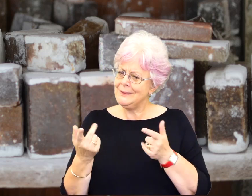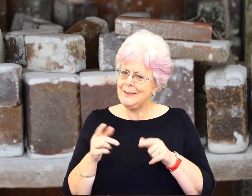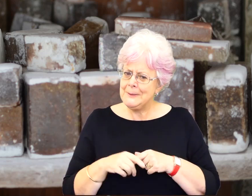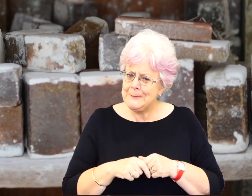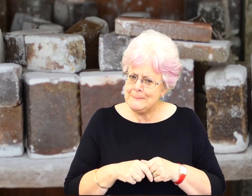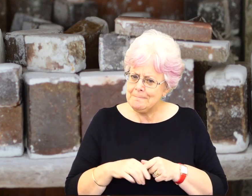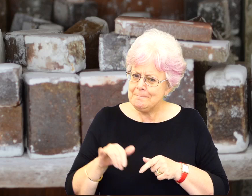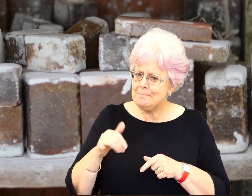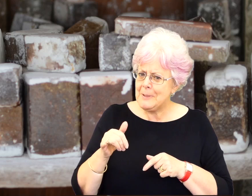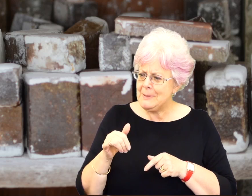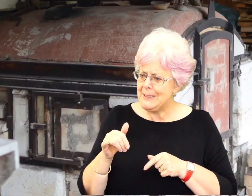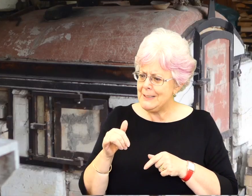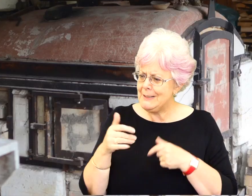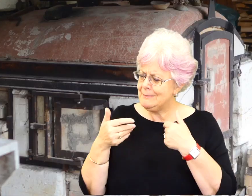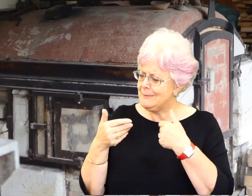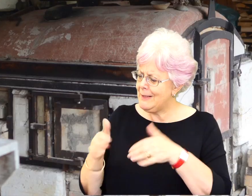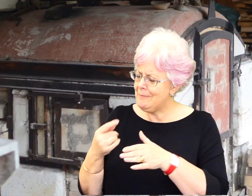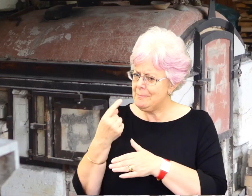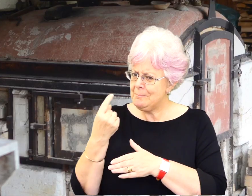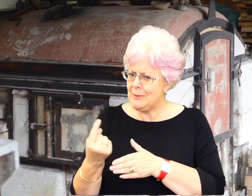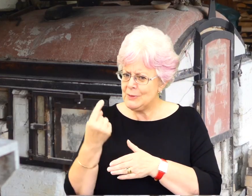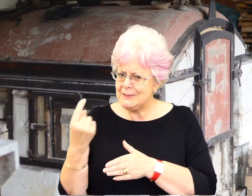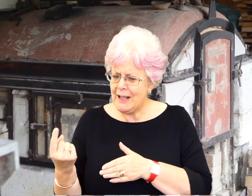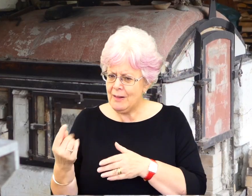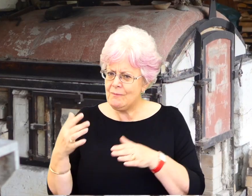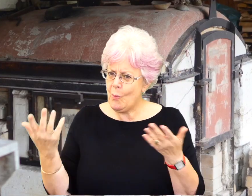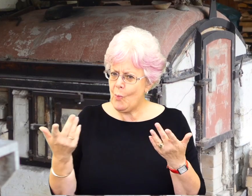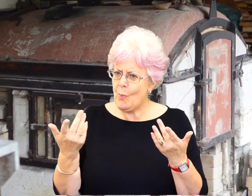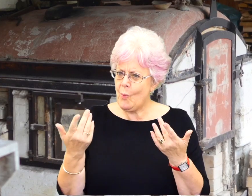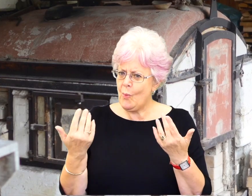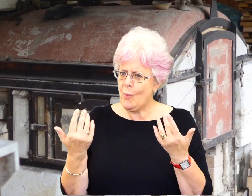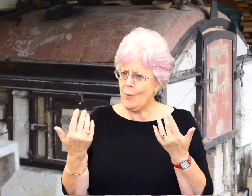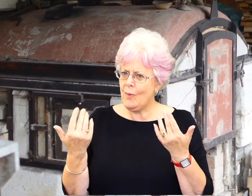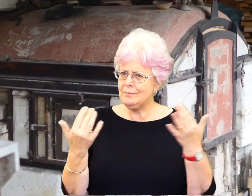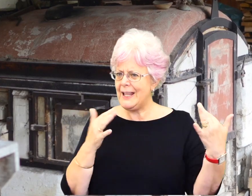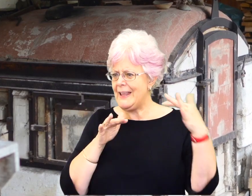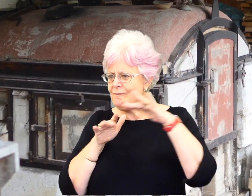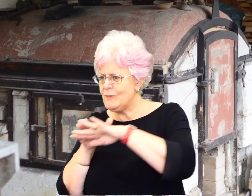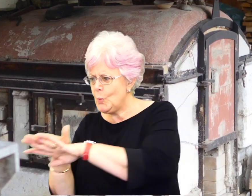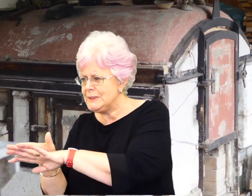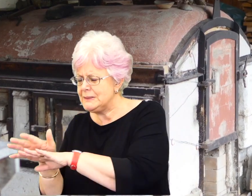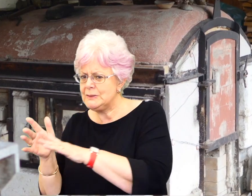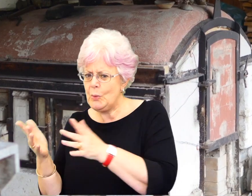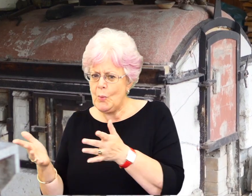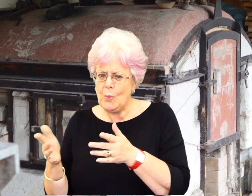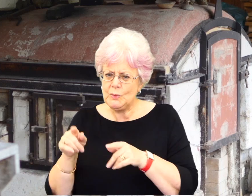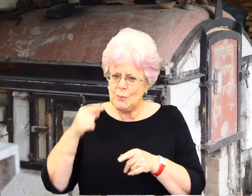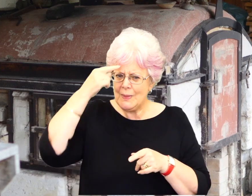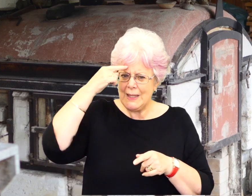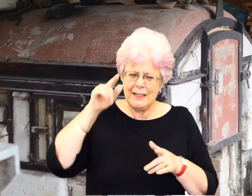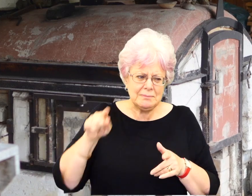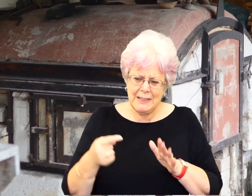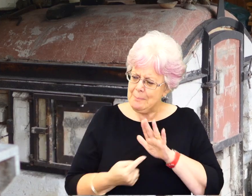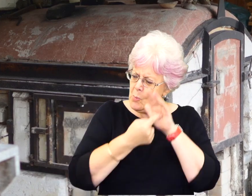been led by yourself but with influence from others and collaboration. Is that always